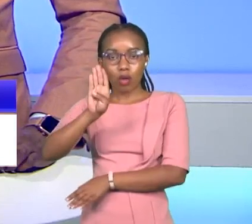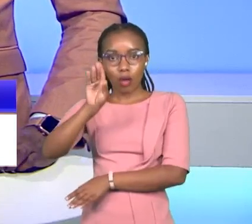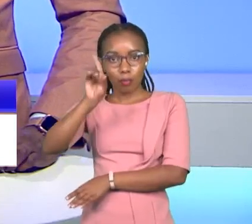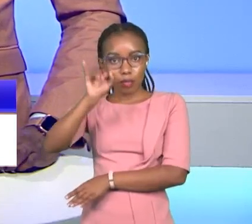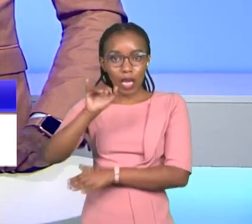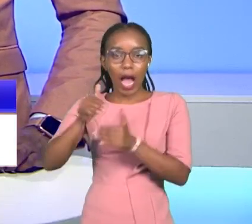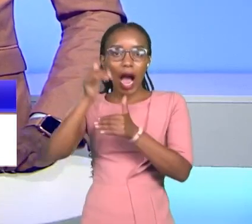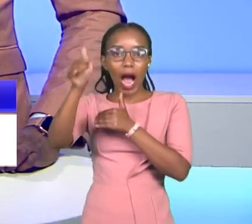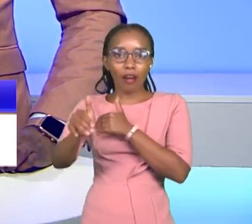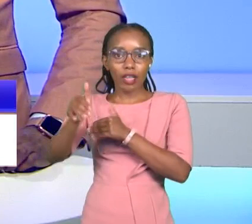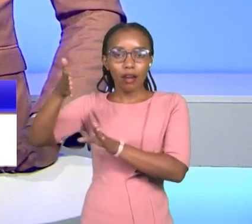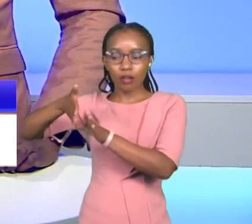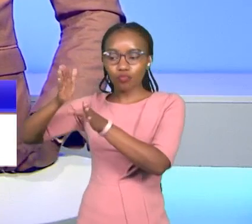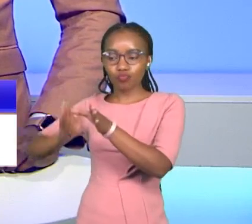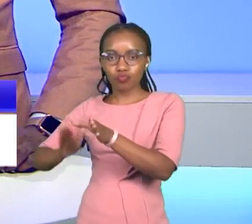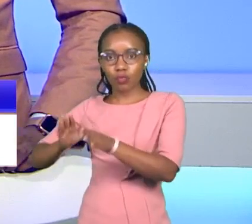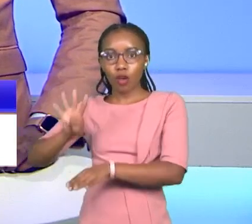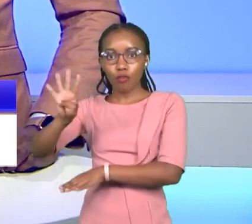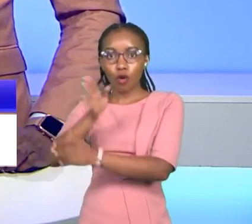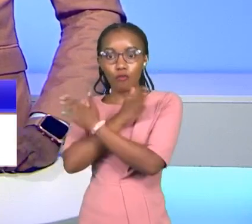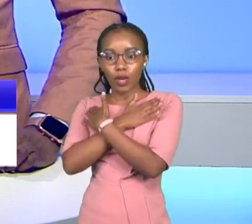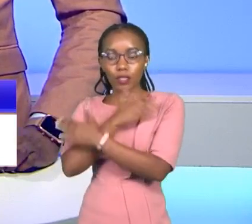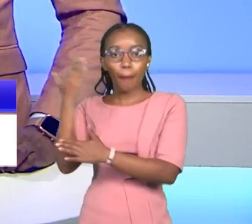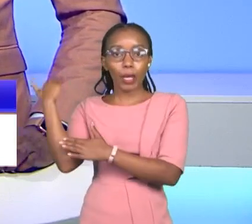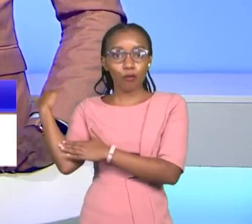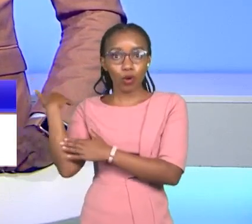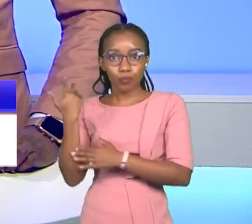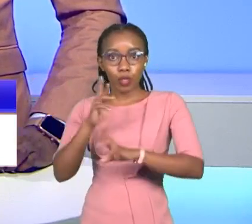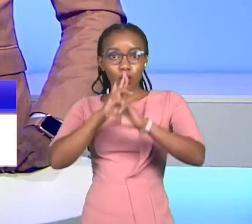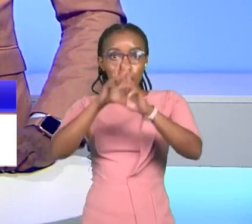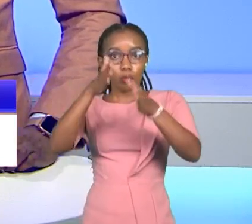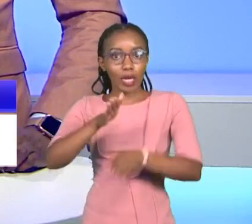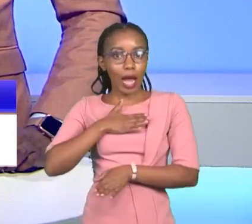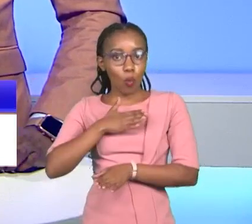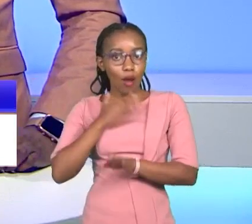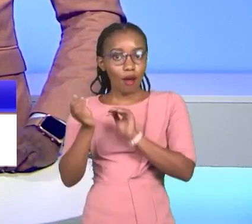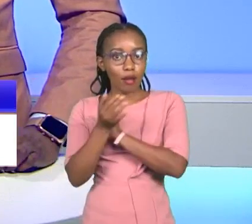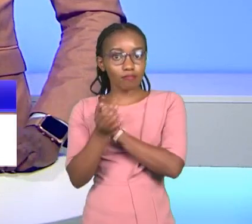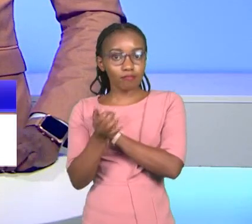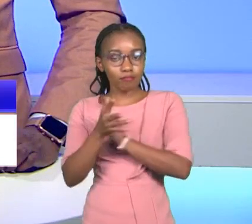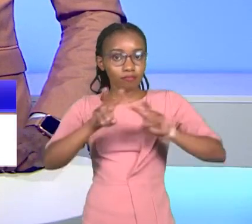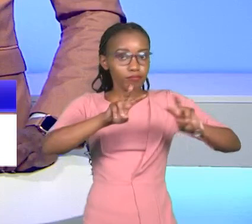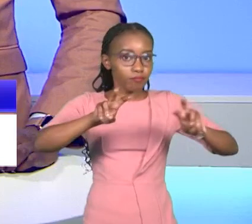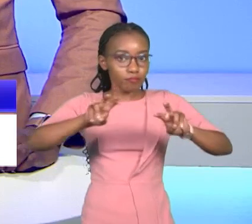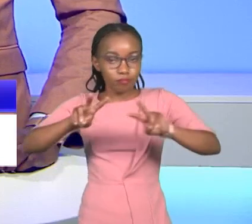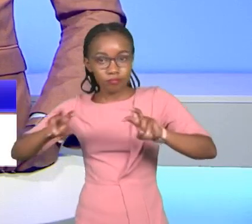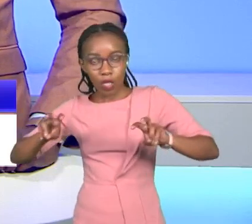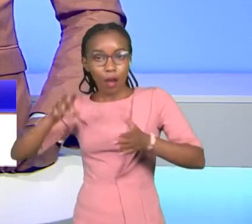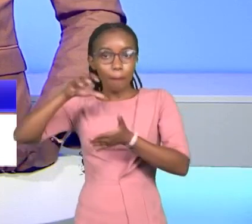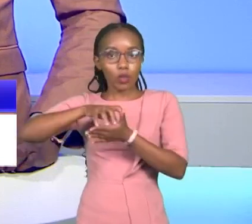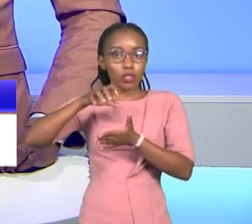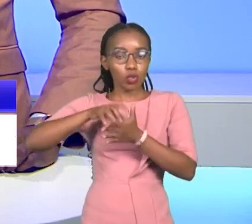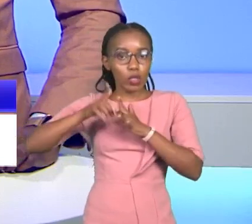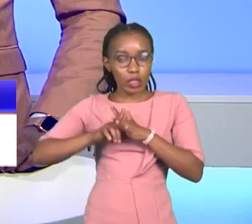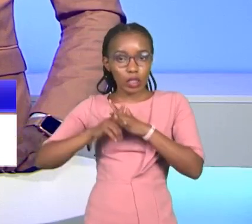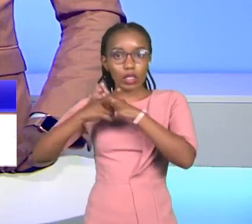the resignation of their four colleagues. However, as the reporter Daniel Kariuki reports, a scramble for their positions has begun